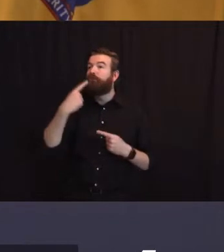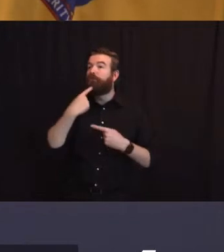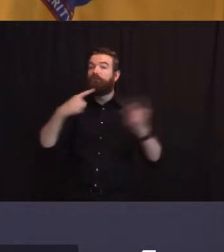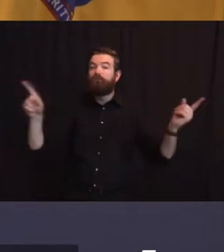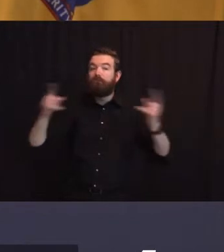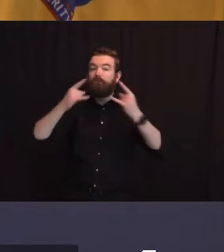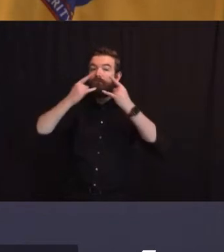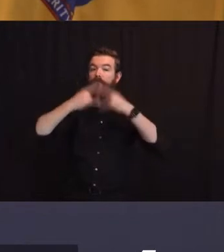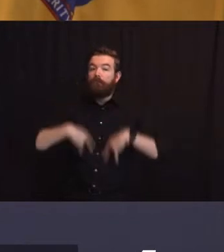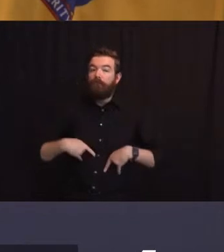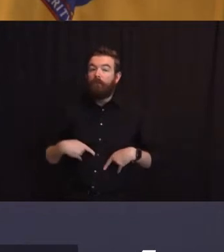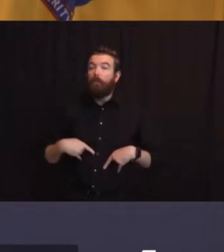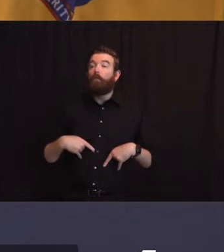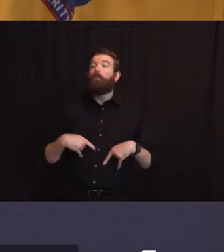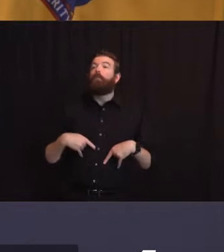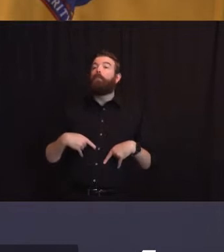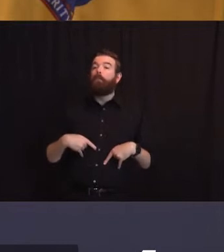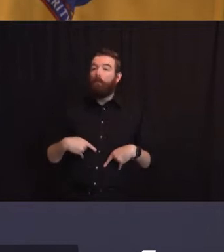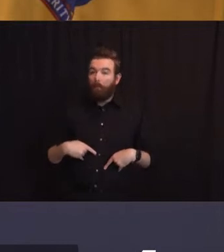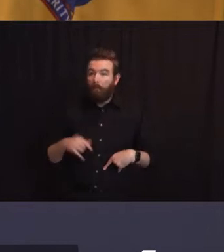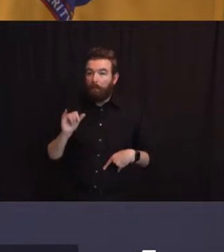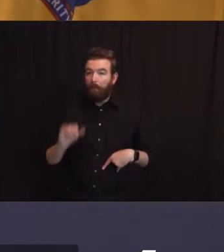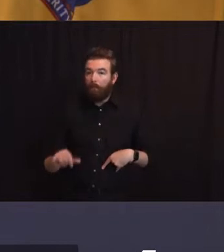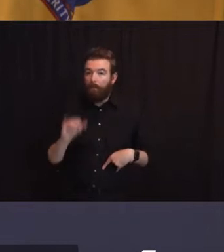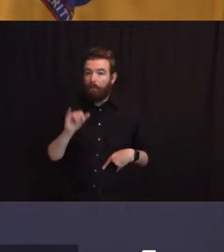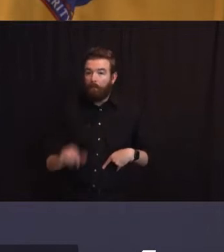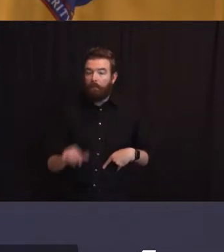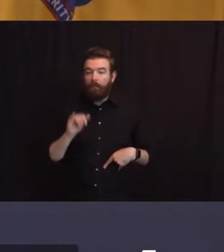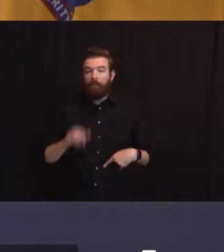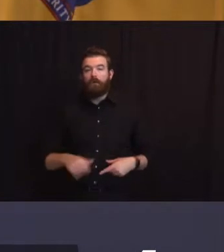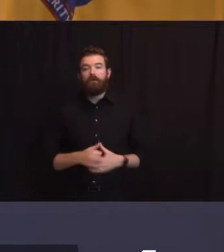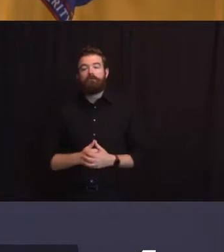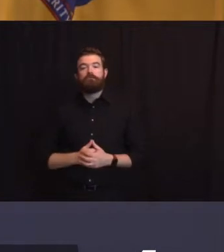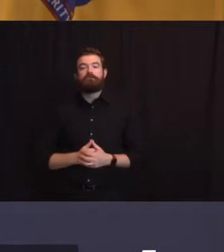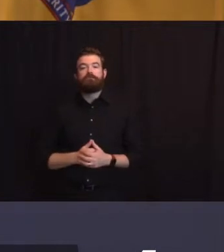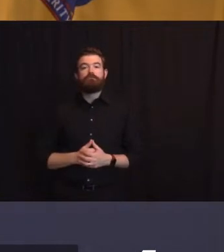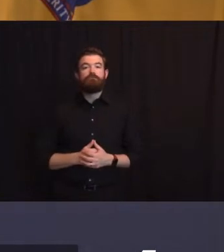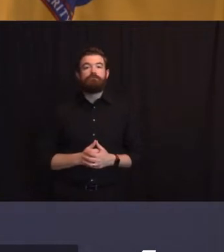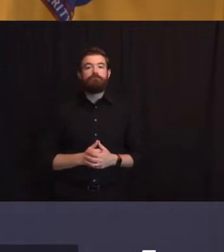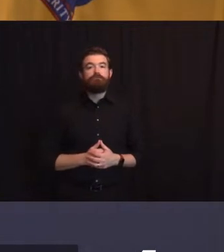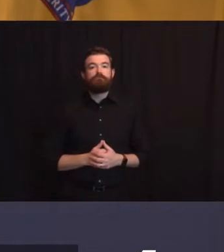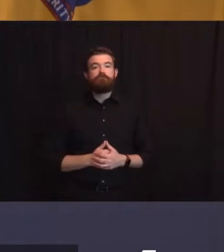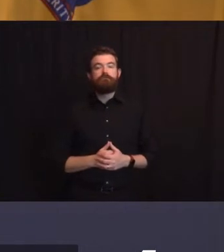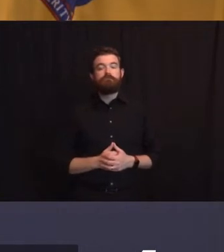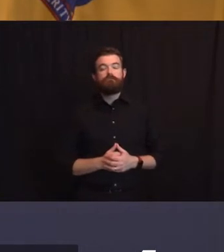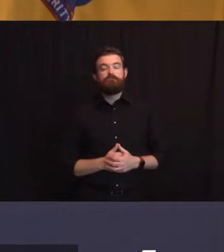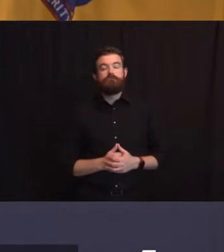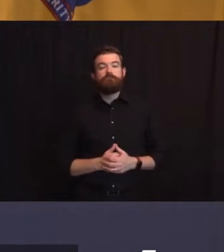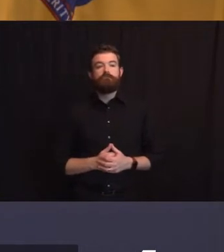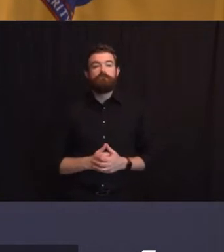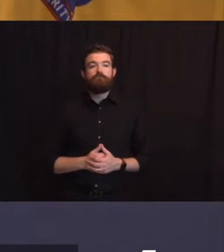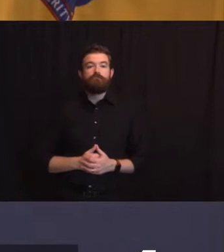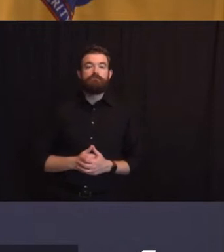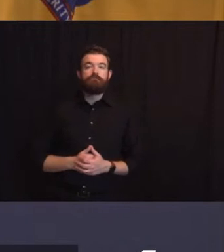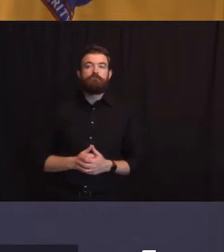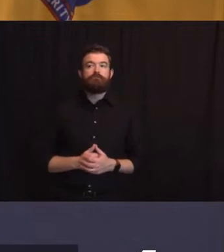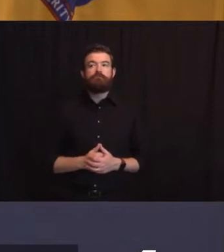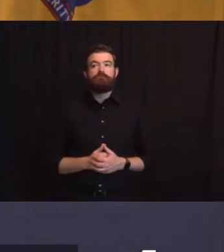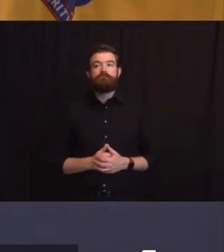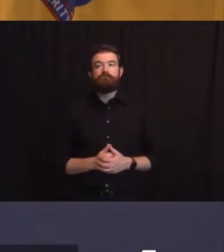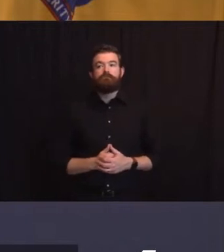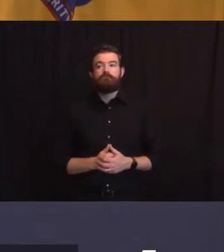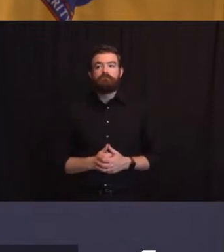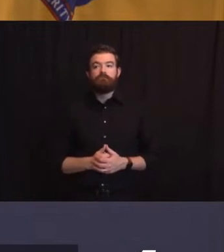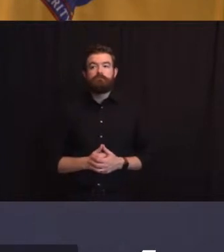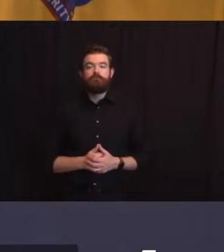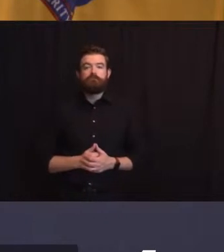this is a serious point, but I hope you were consulted. They did a poll and they asked